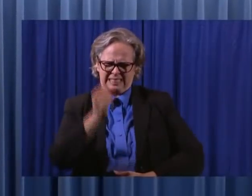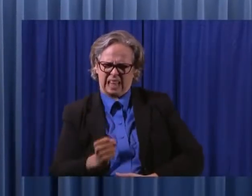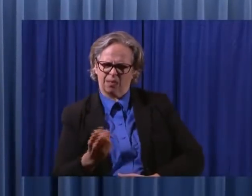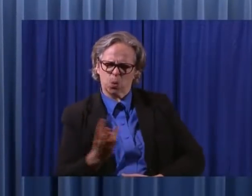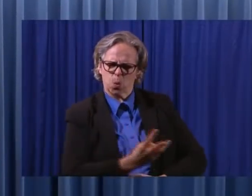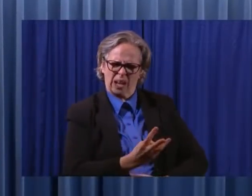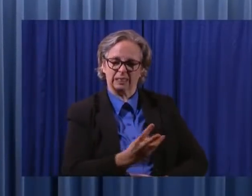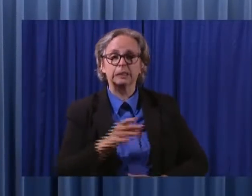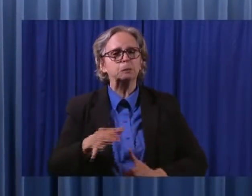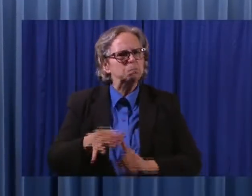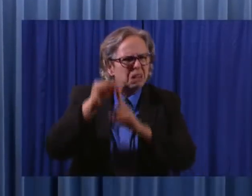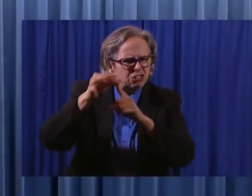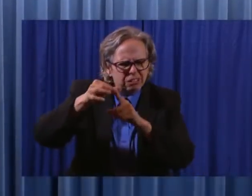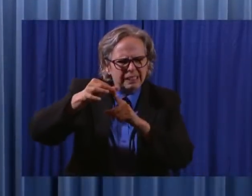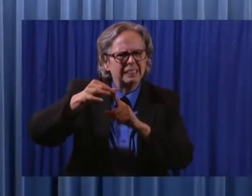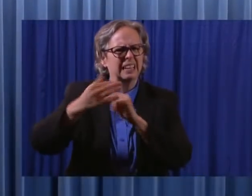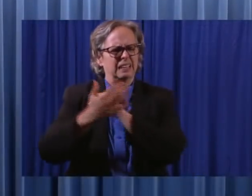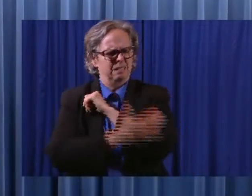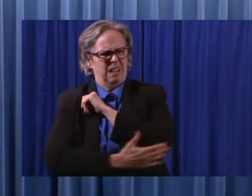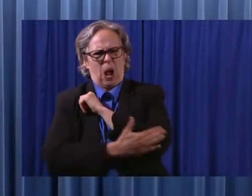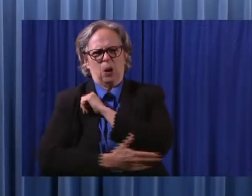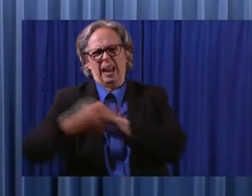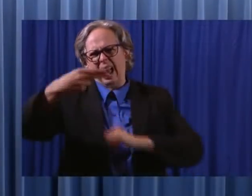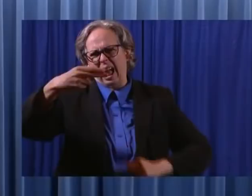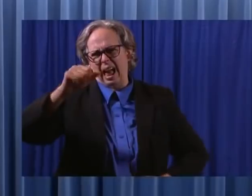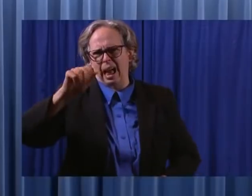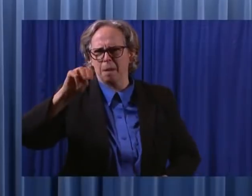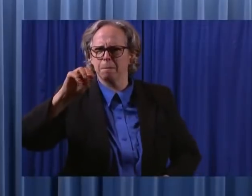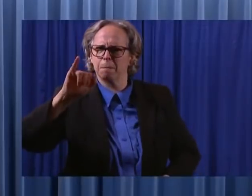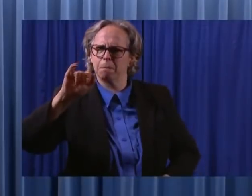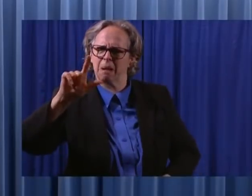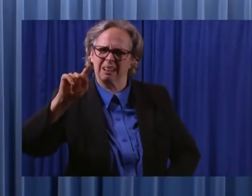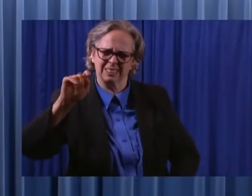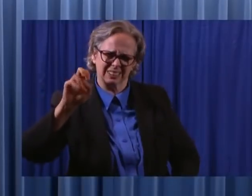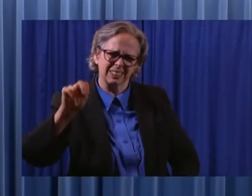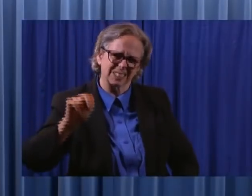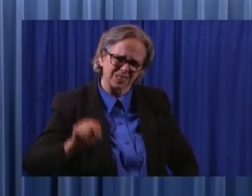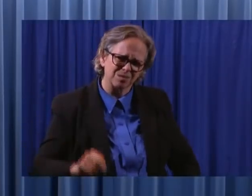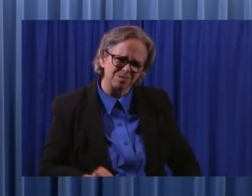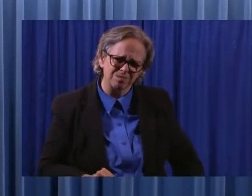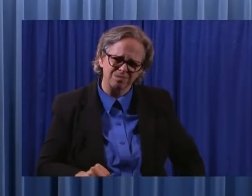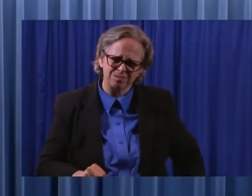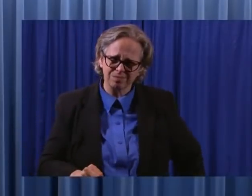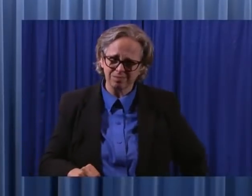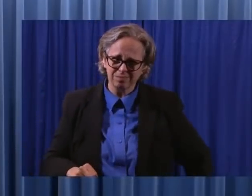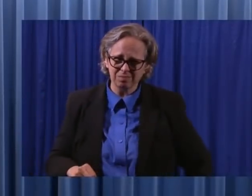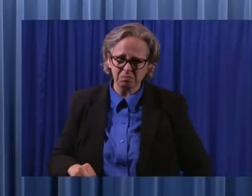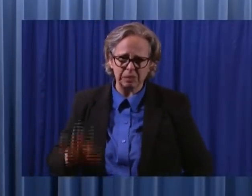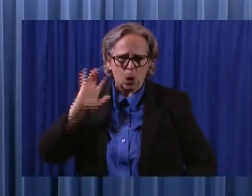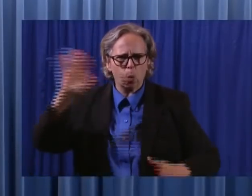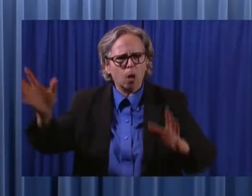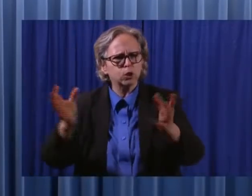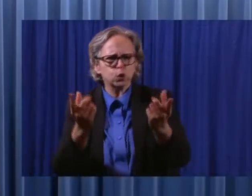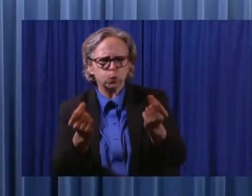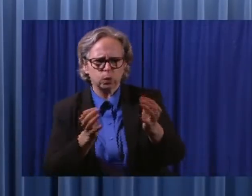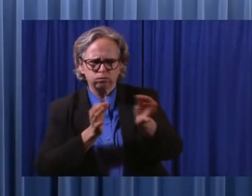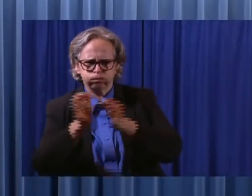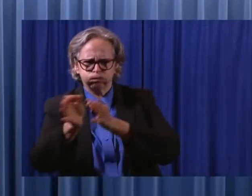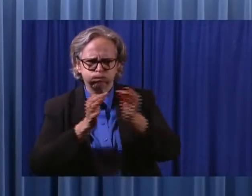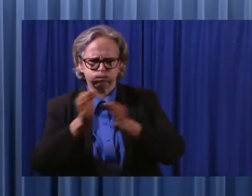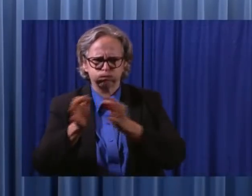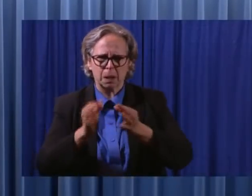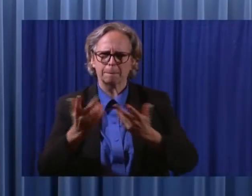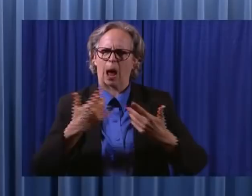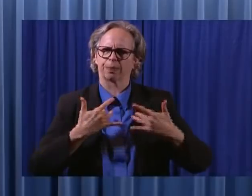County. Quite frankly, what he's going to describe to you is some trends that are moving in the wrong direction. Certainly not